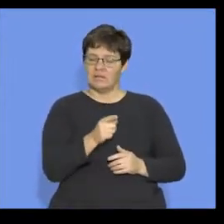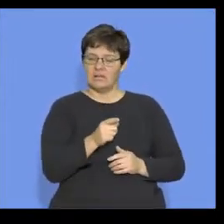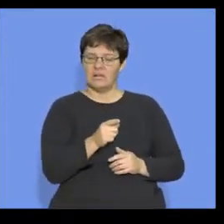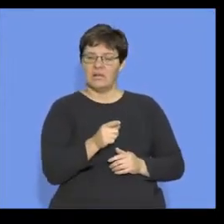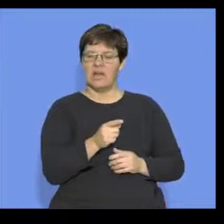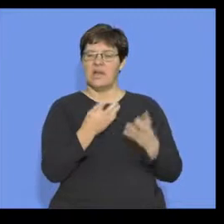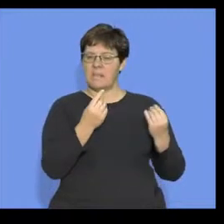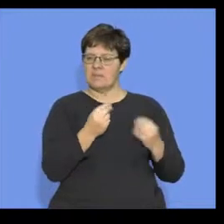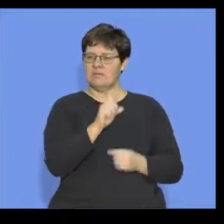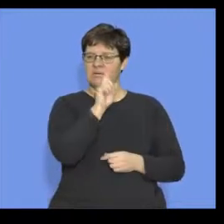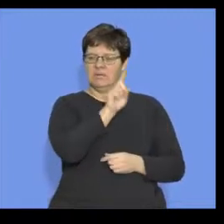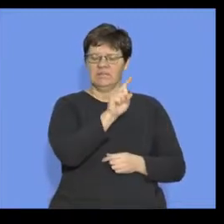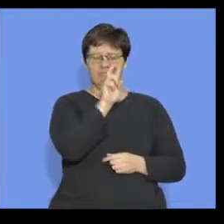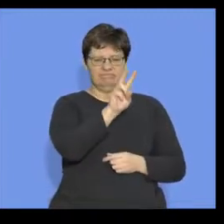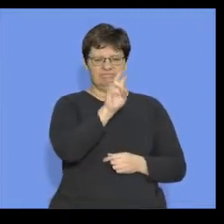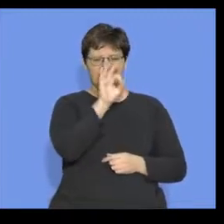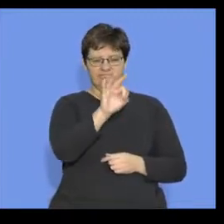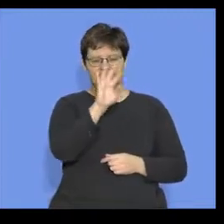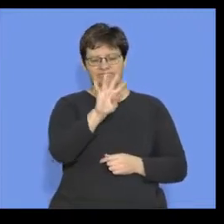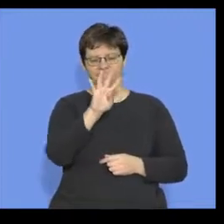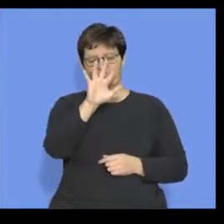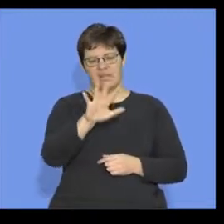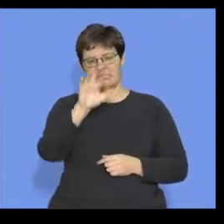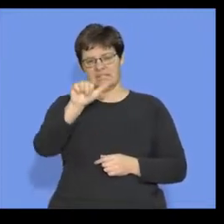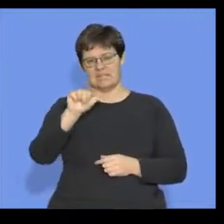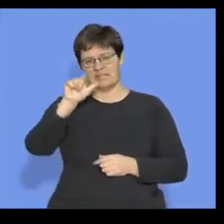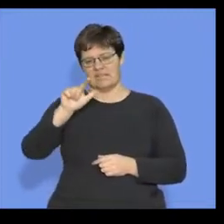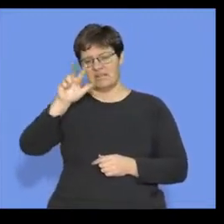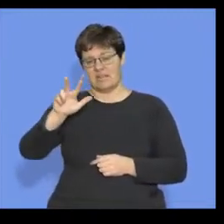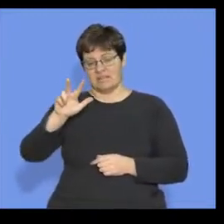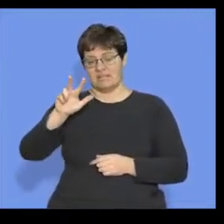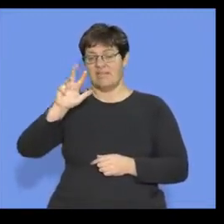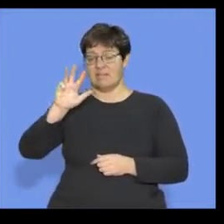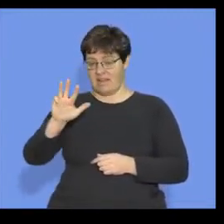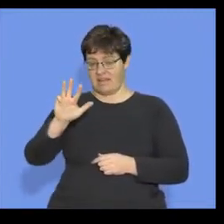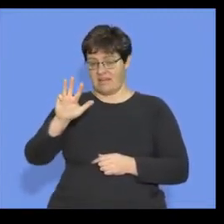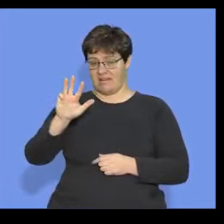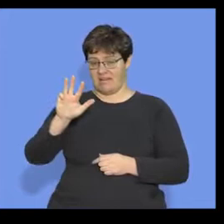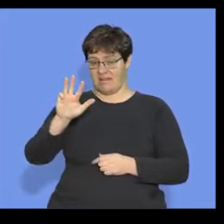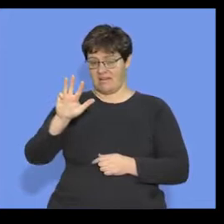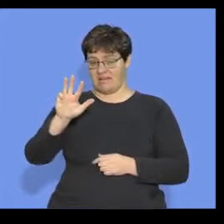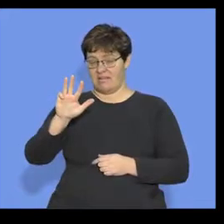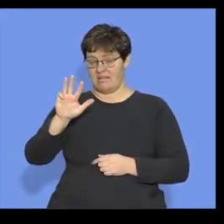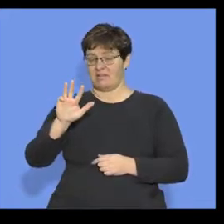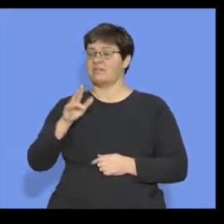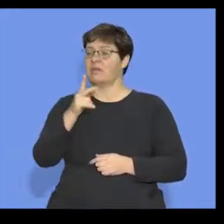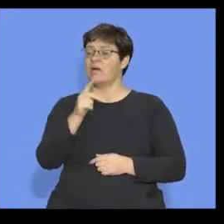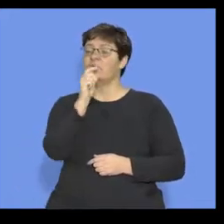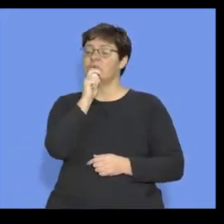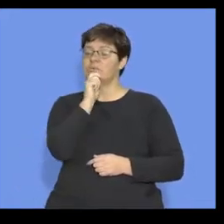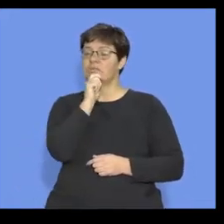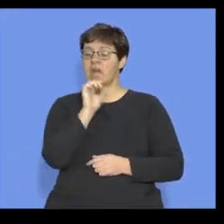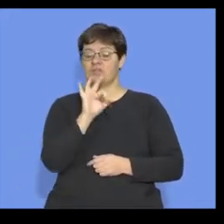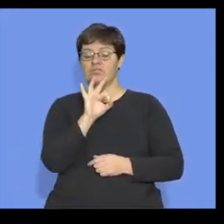digits 1, 2, 3, 4, 5, 6, 7, and 8, and 9 are used to form